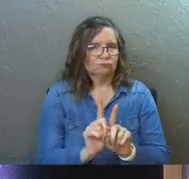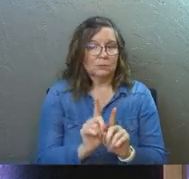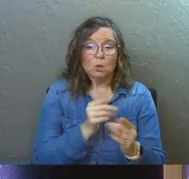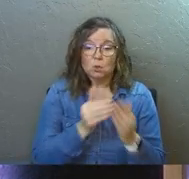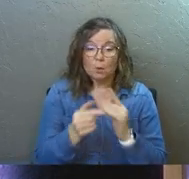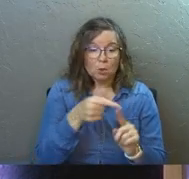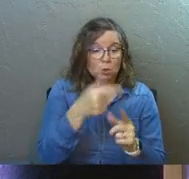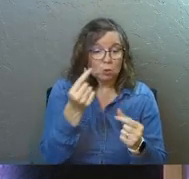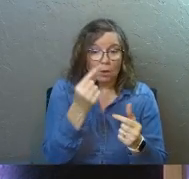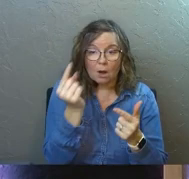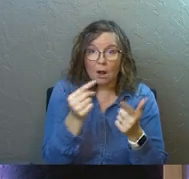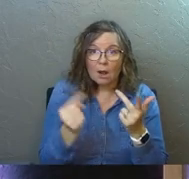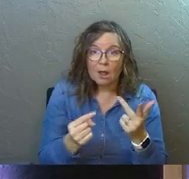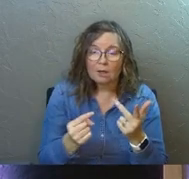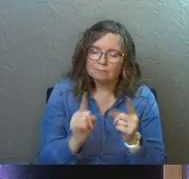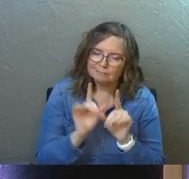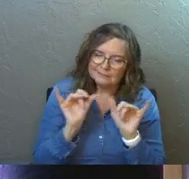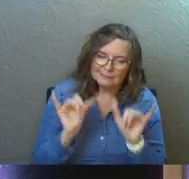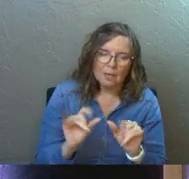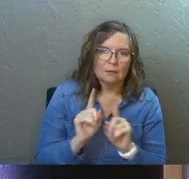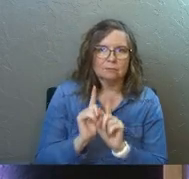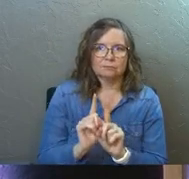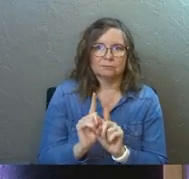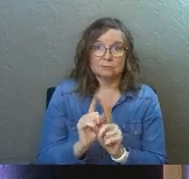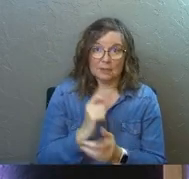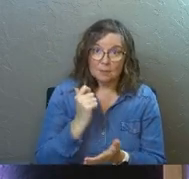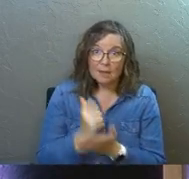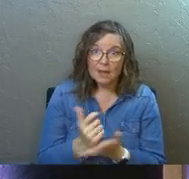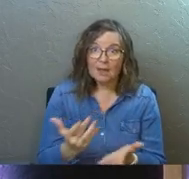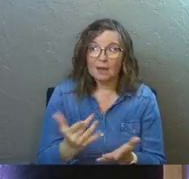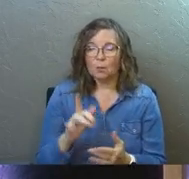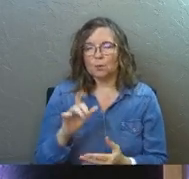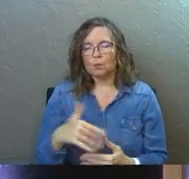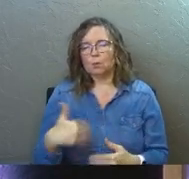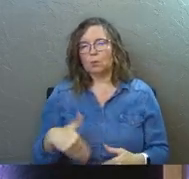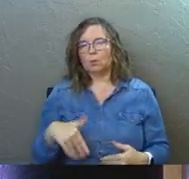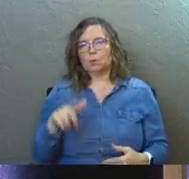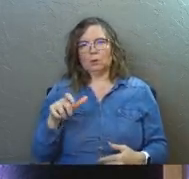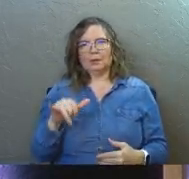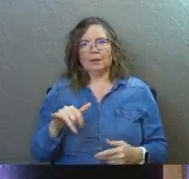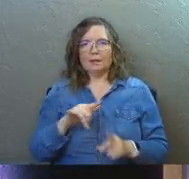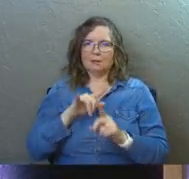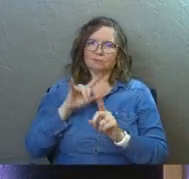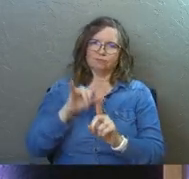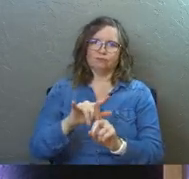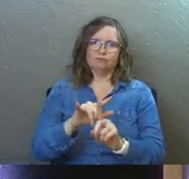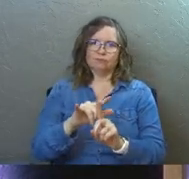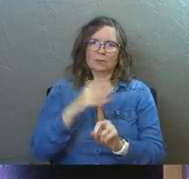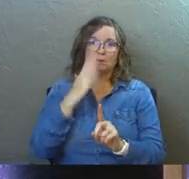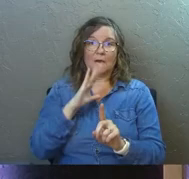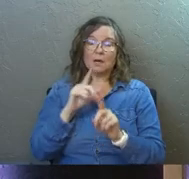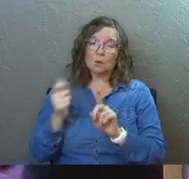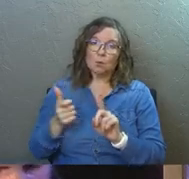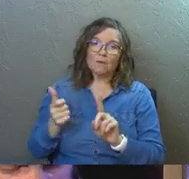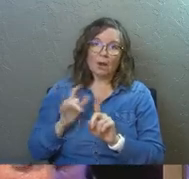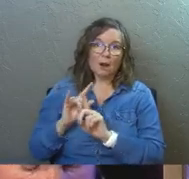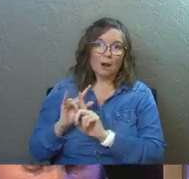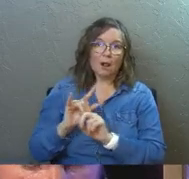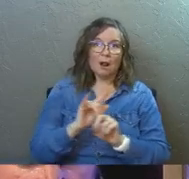do. Can I get a better amen on that one? Amen. Man, we need that. The steadfast love of God. It's going to follow